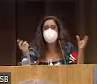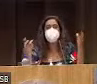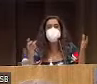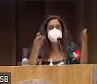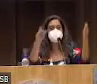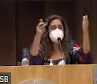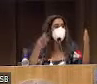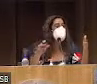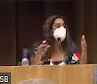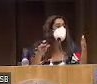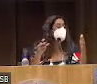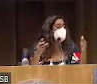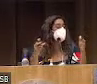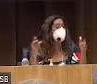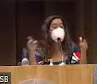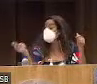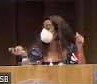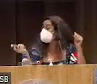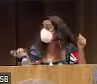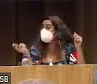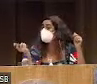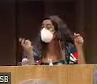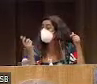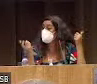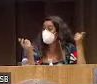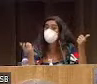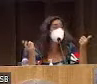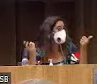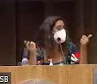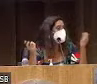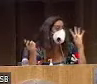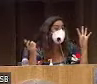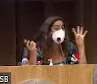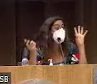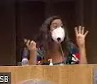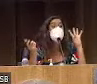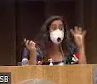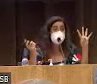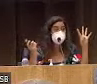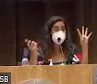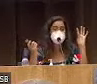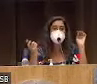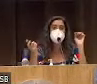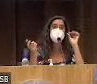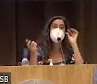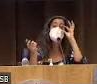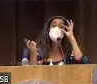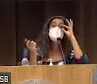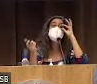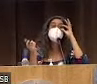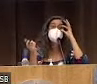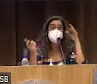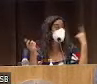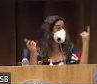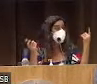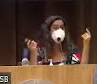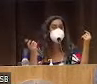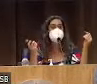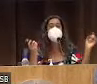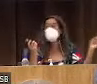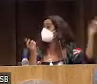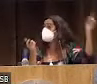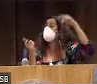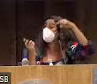that the patients that were admitted will show, the ones that had admission, 4